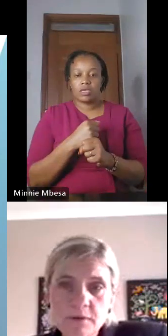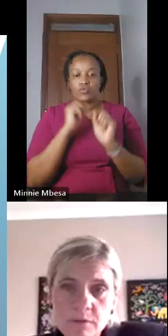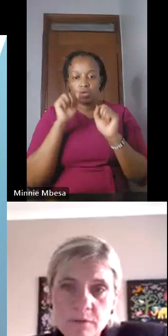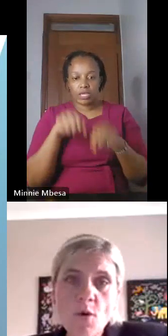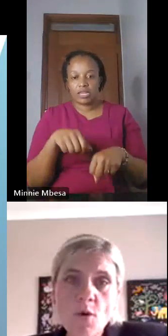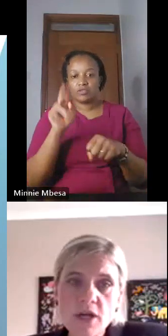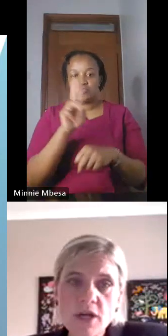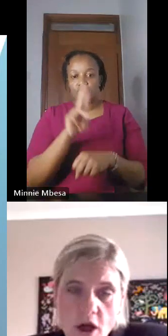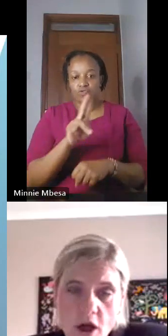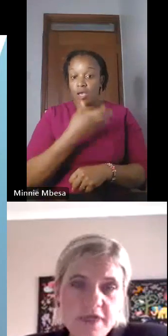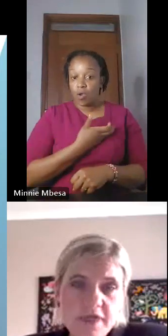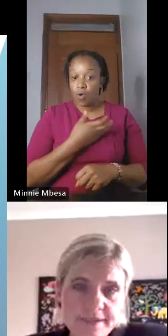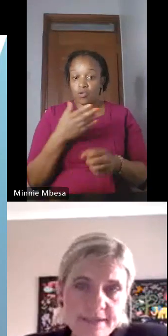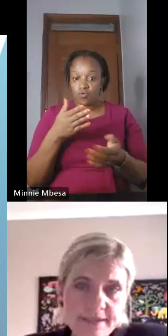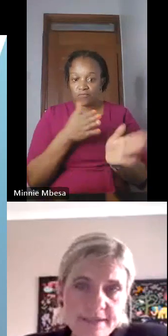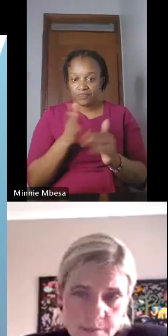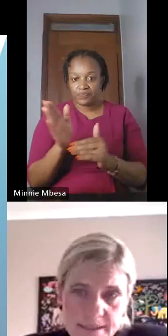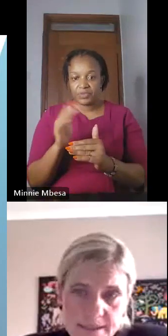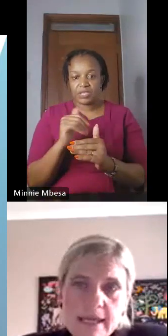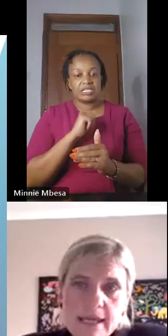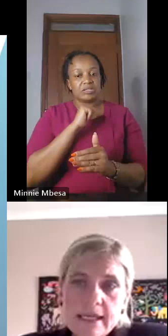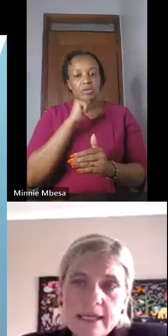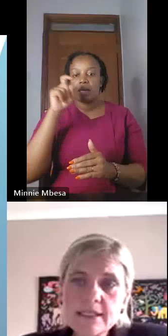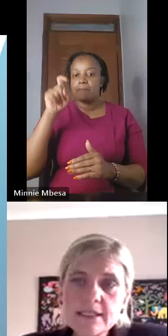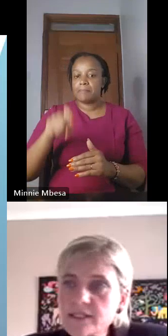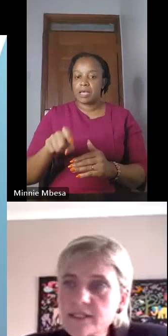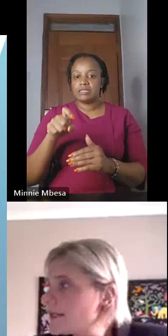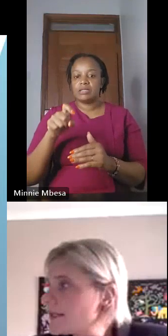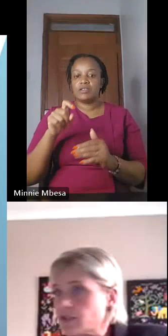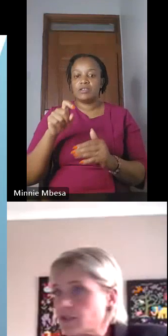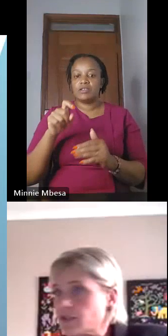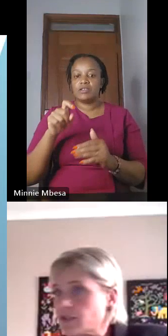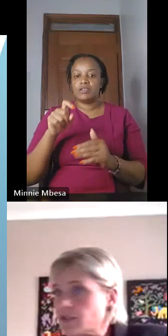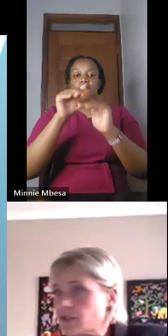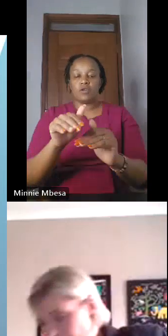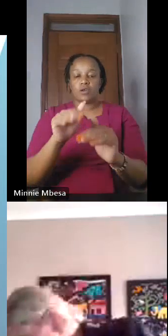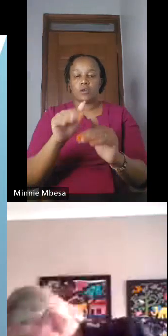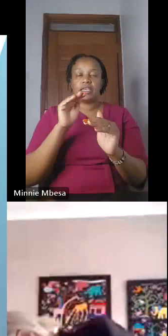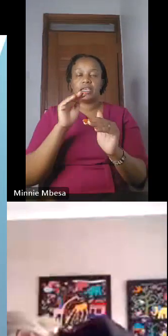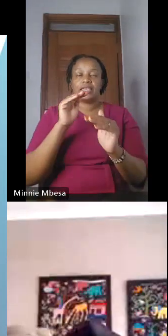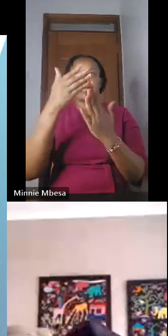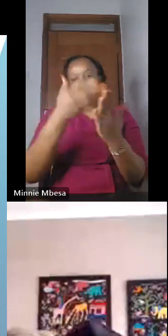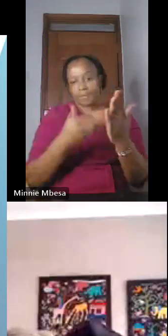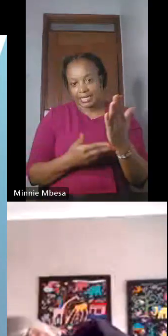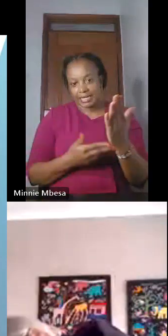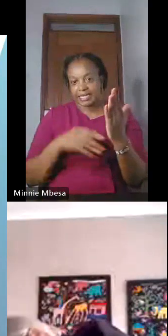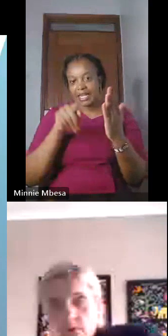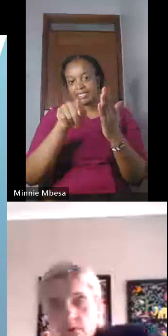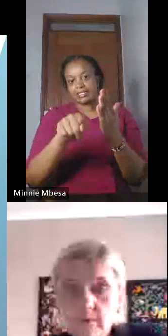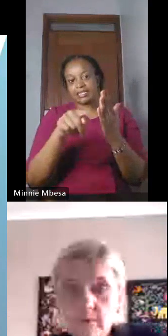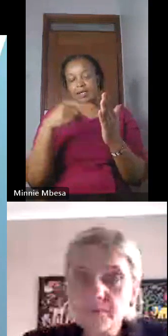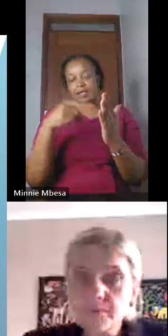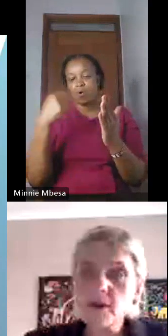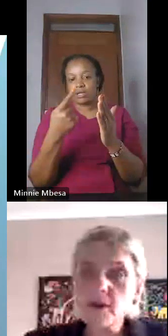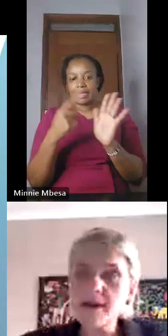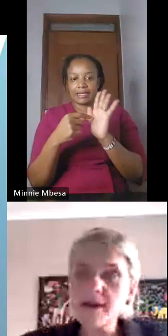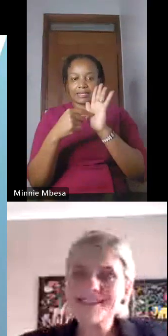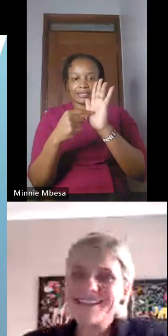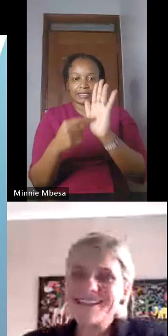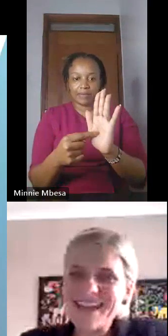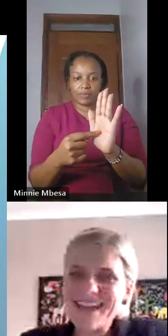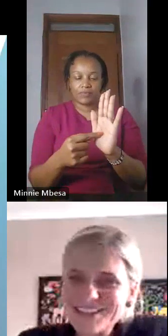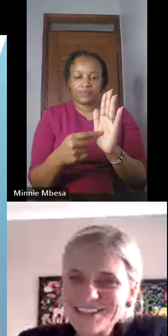your referee report on that template. It is just an example. All right. Thank you very